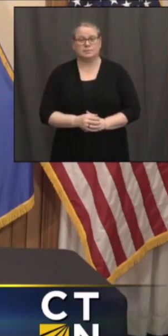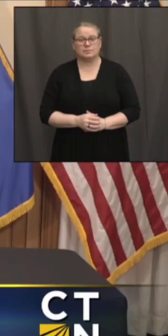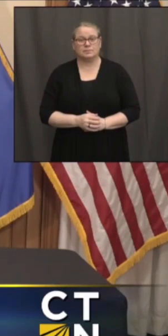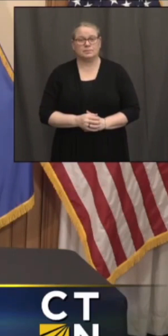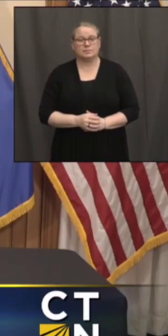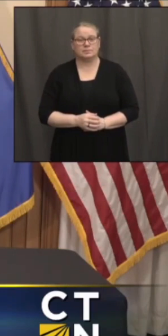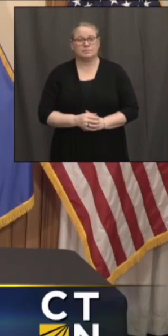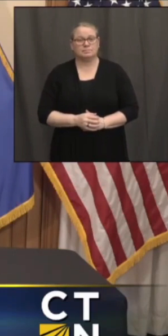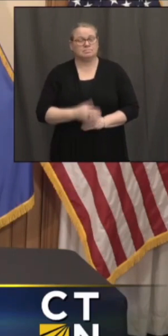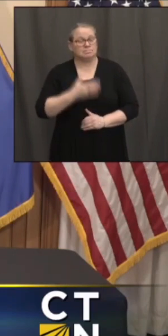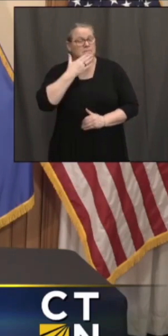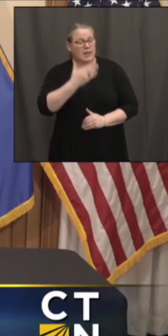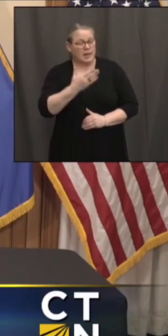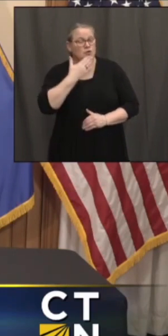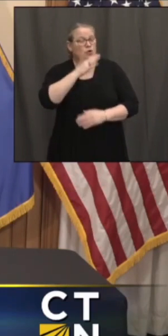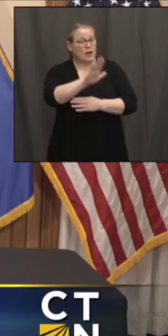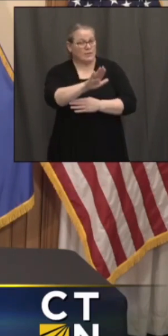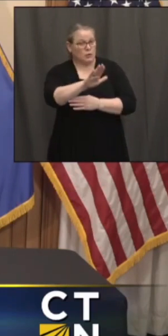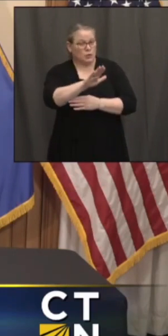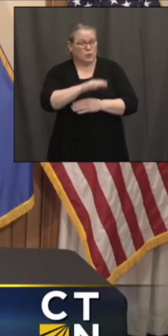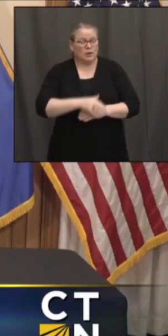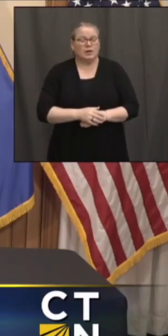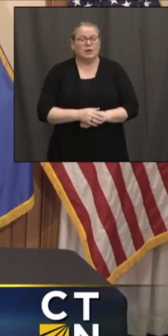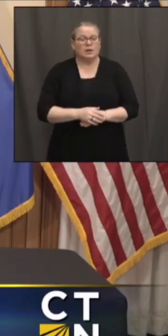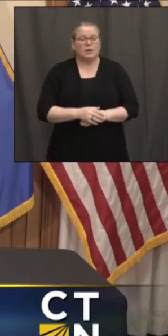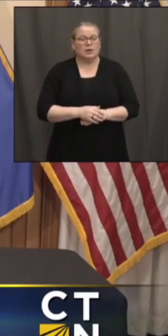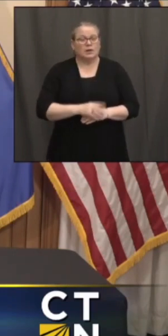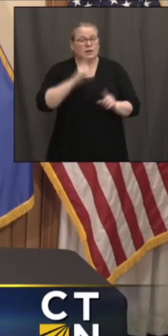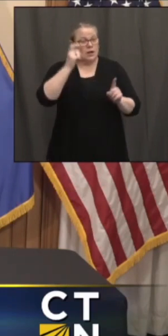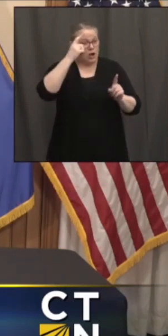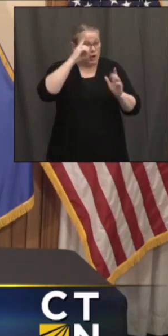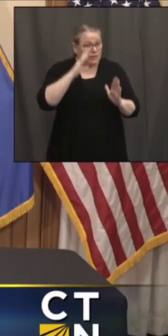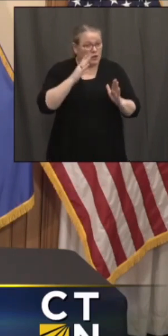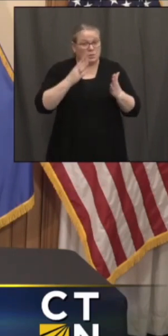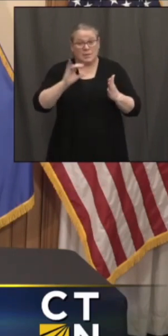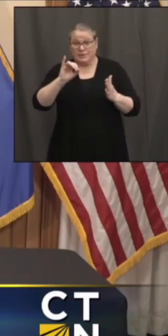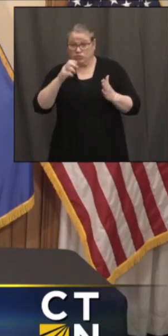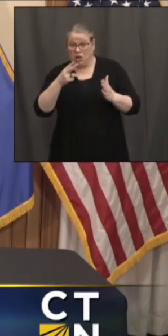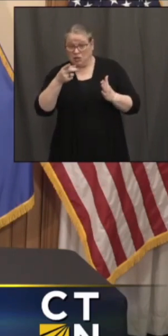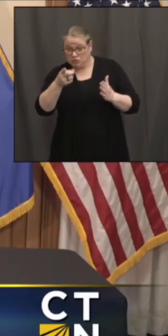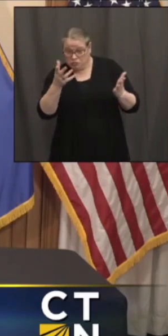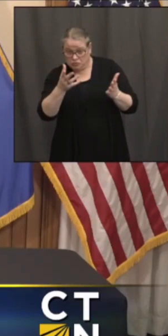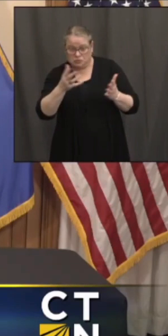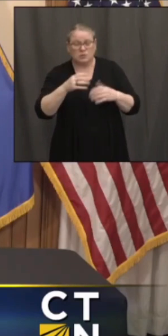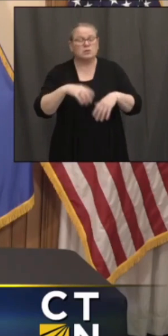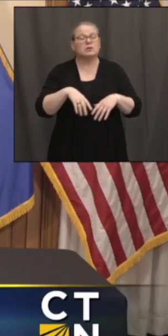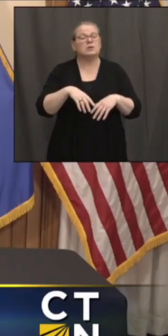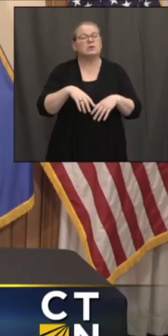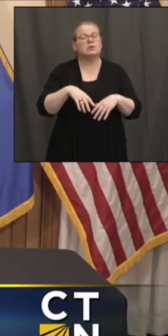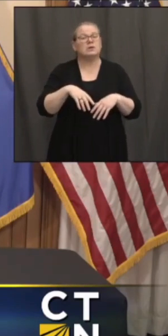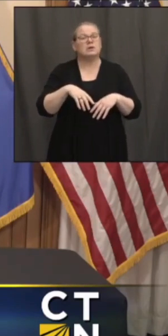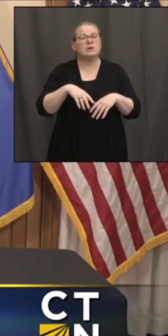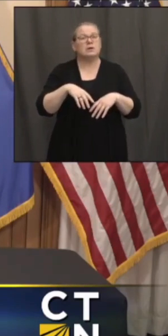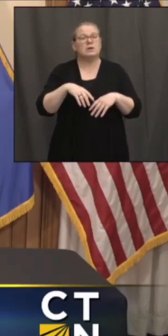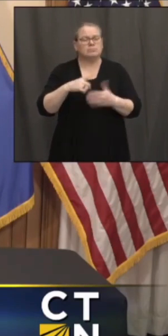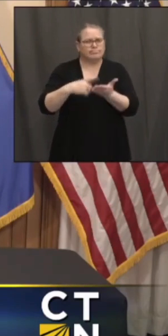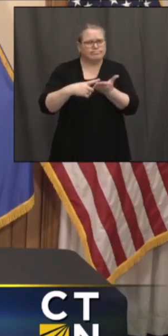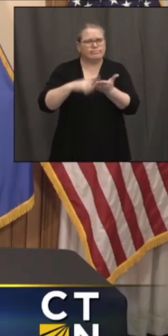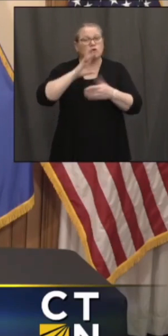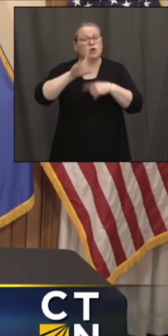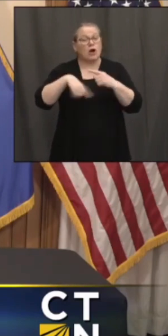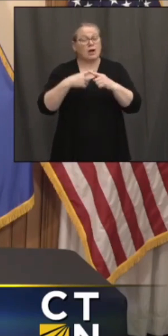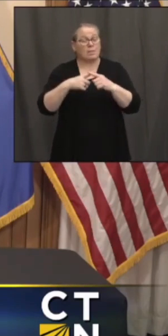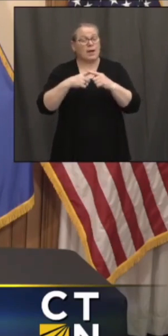Thank you, Max. Good afternoon, everyone. Governor and possibly Josh, we talk about the 4 additional residents